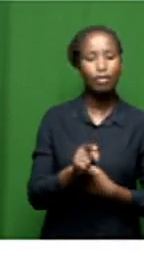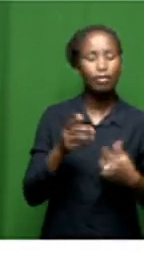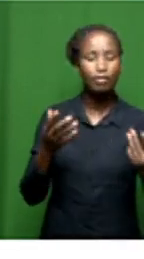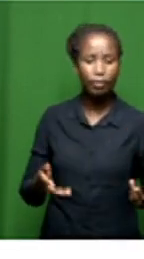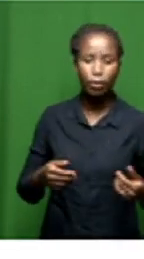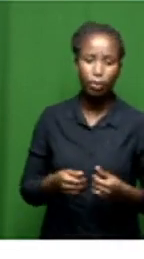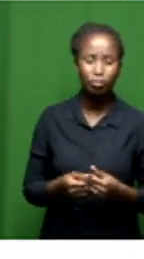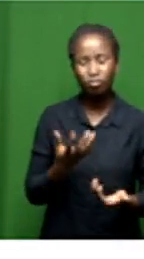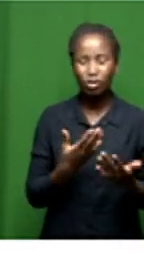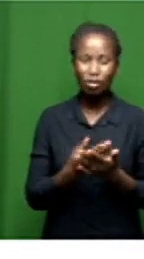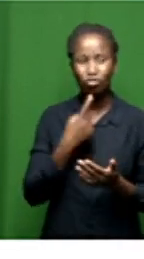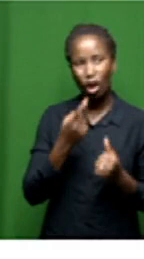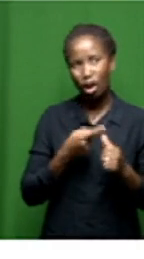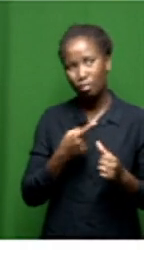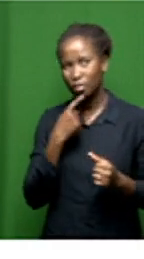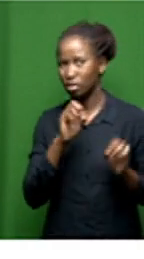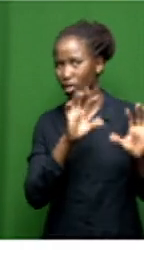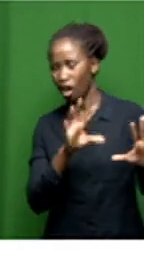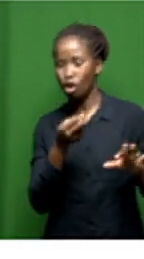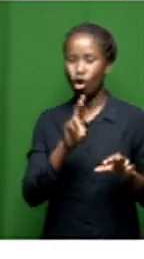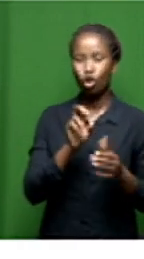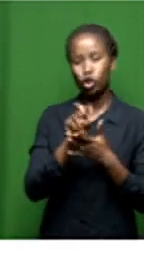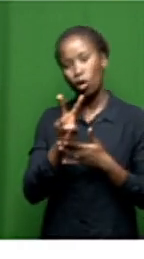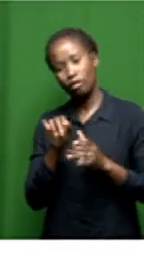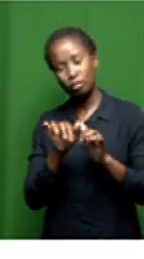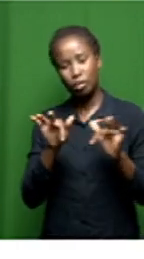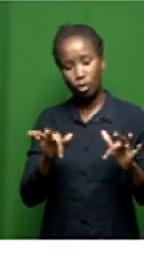and say 10 or 12 people reported such thing all